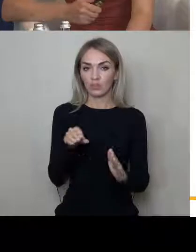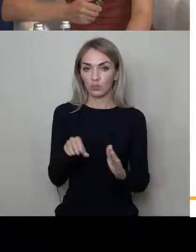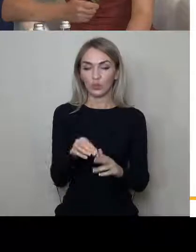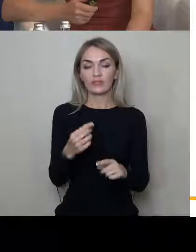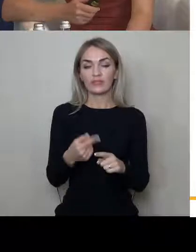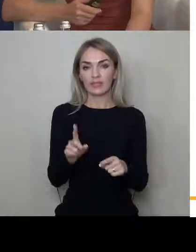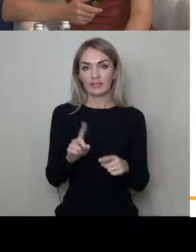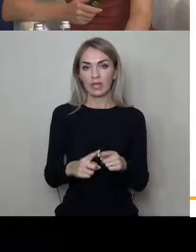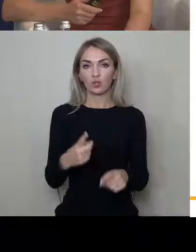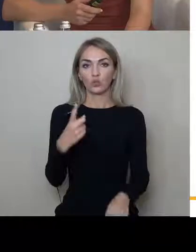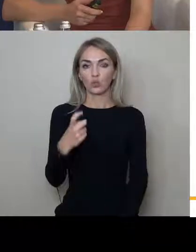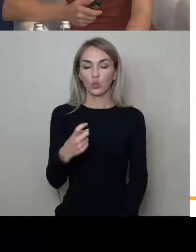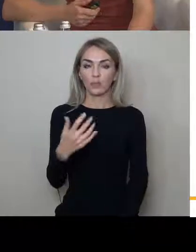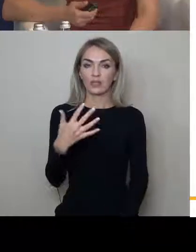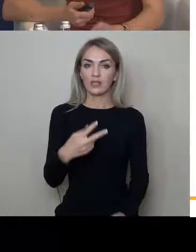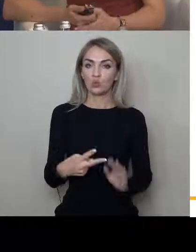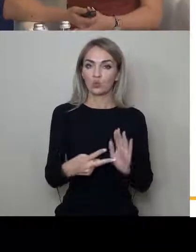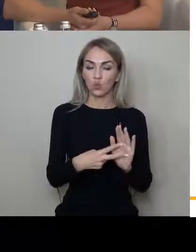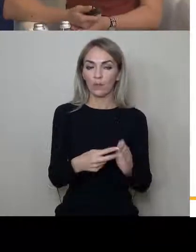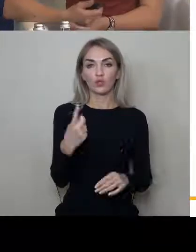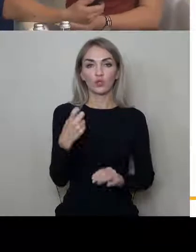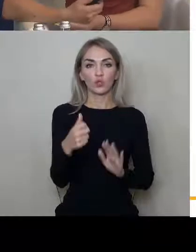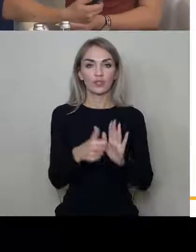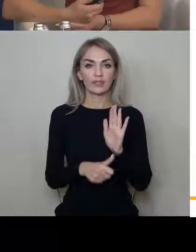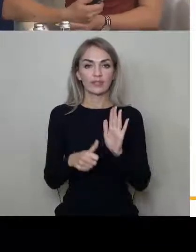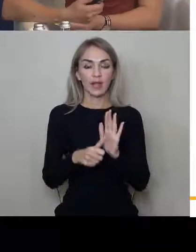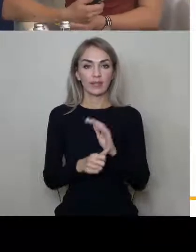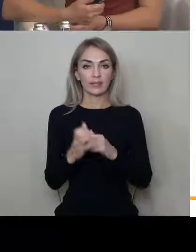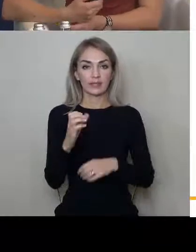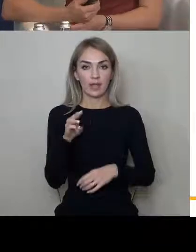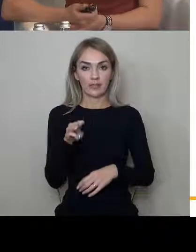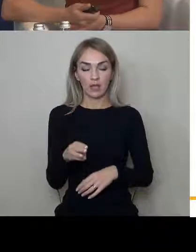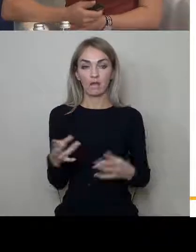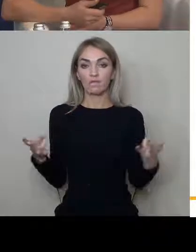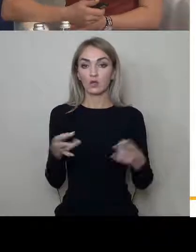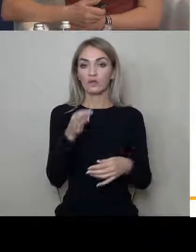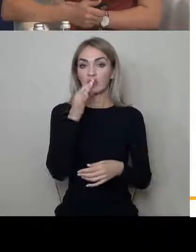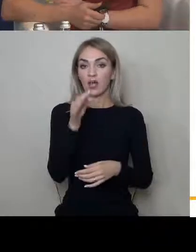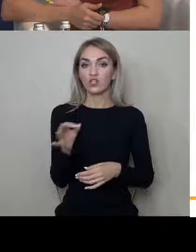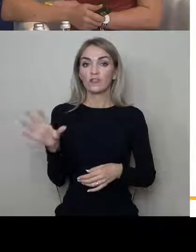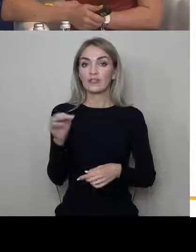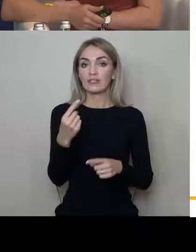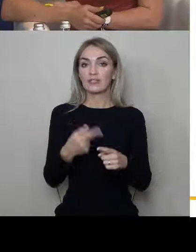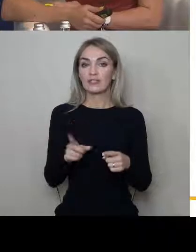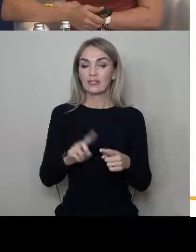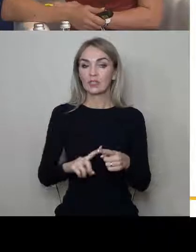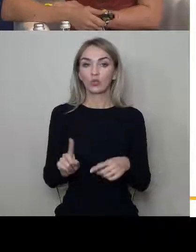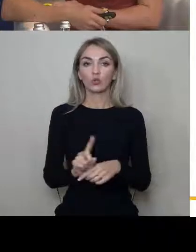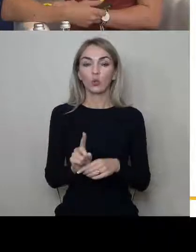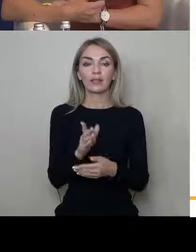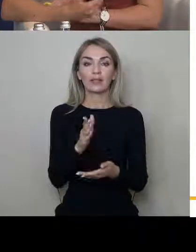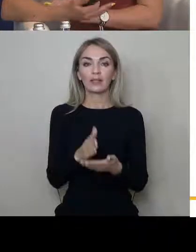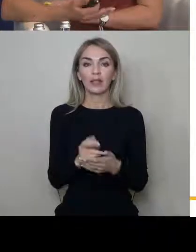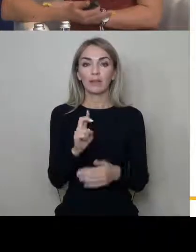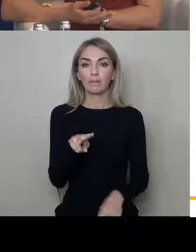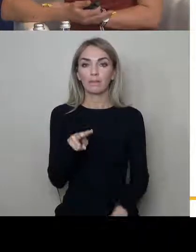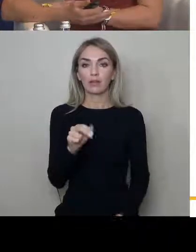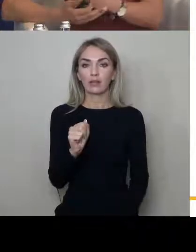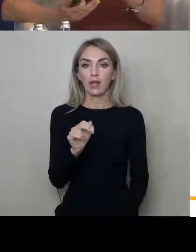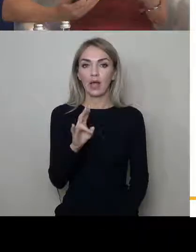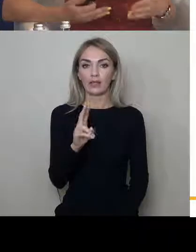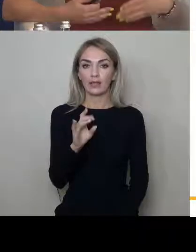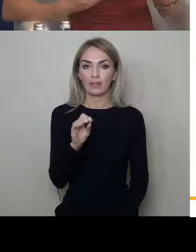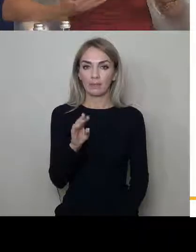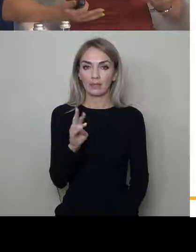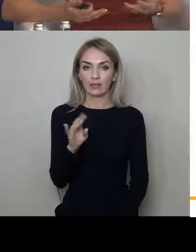related to election rights, articles 157 through 160. All these provisions, all these